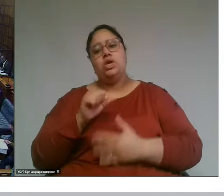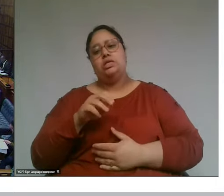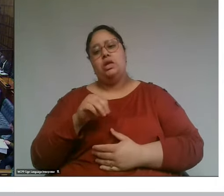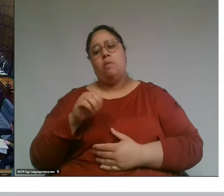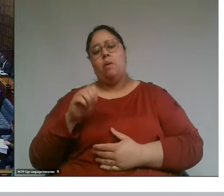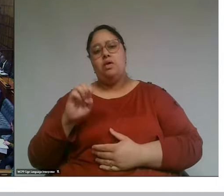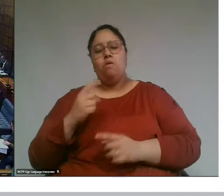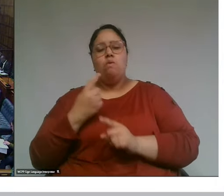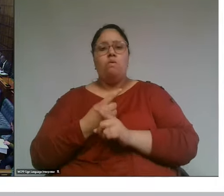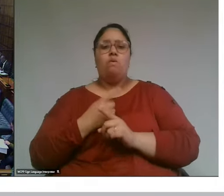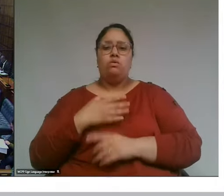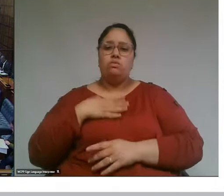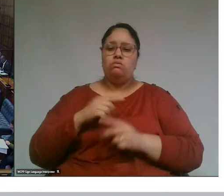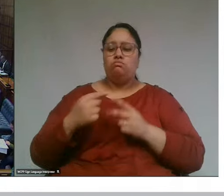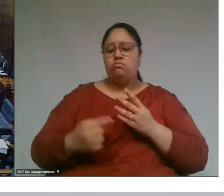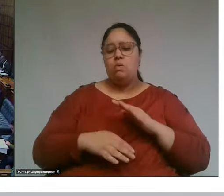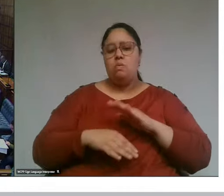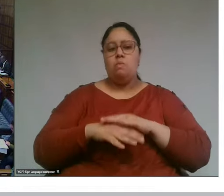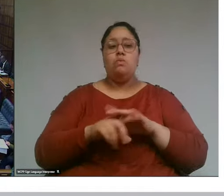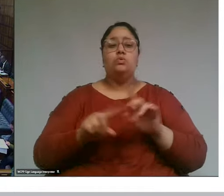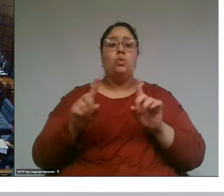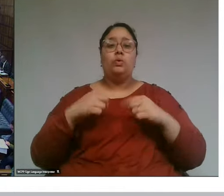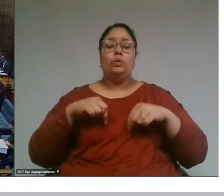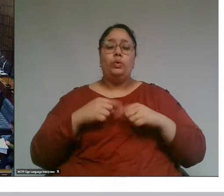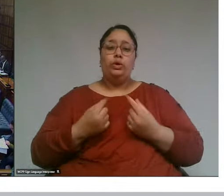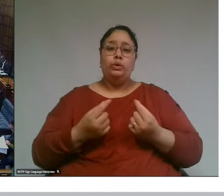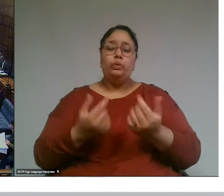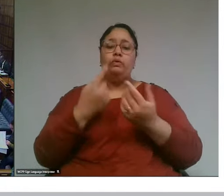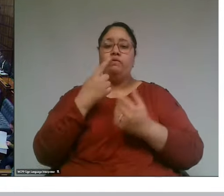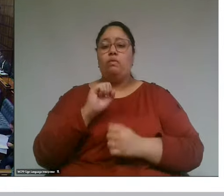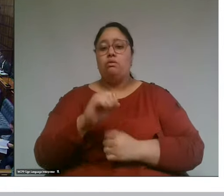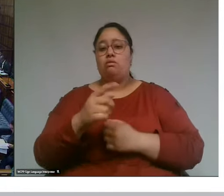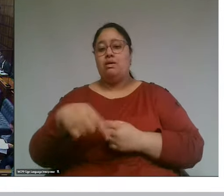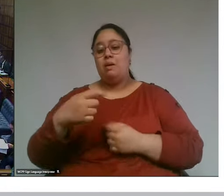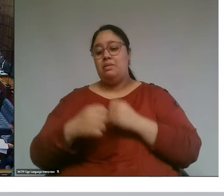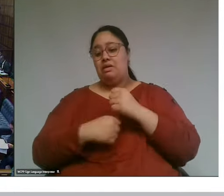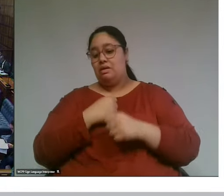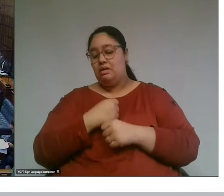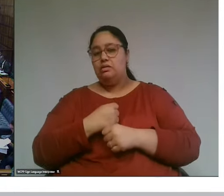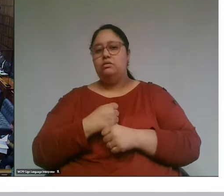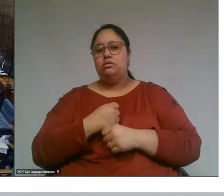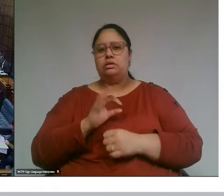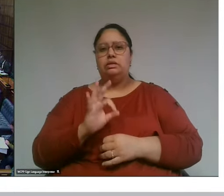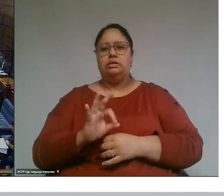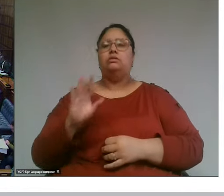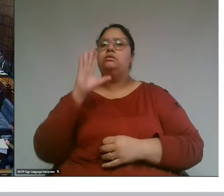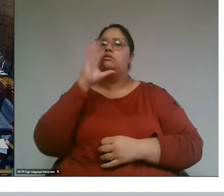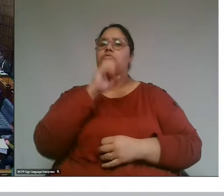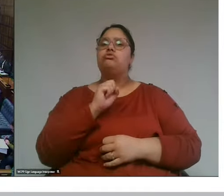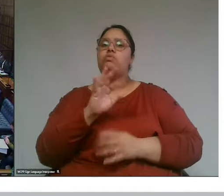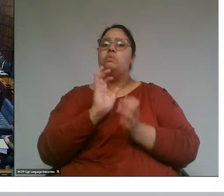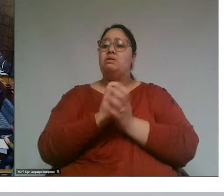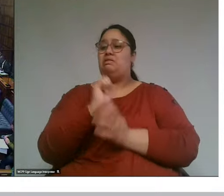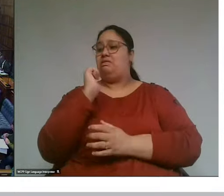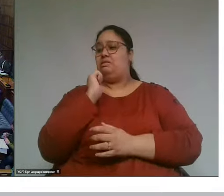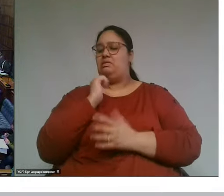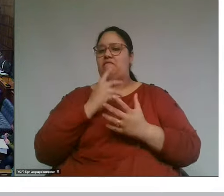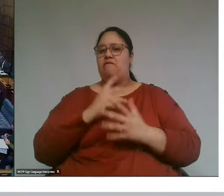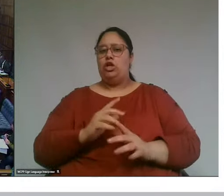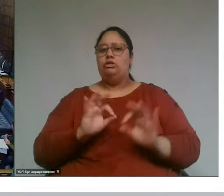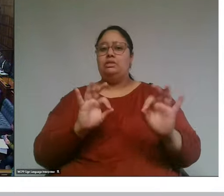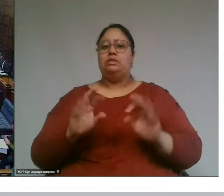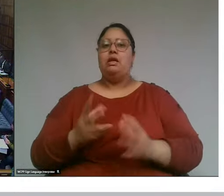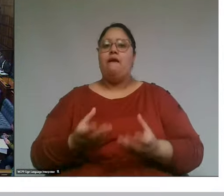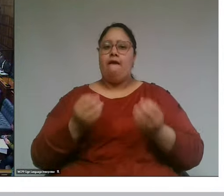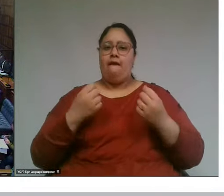wanting so what what we've done for for for the coming years it's actually strange we had a meeting yesterday we've got